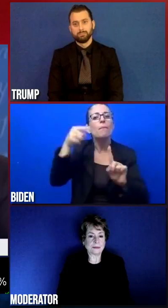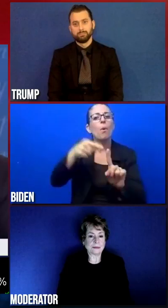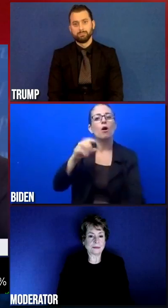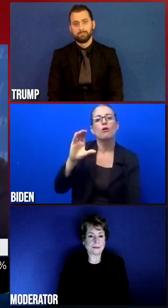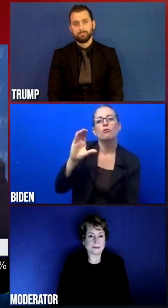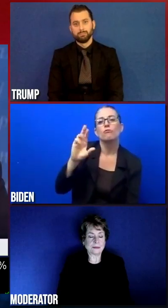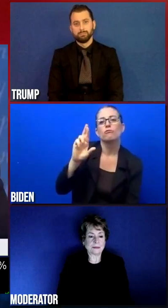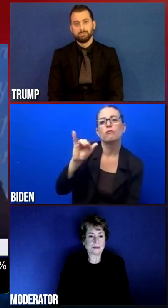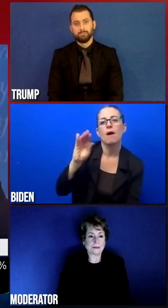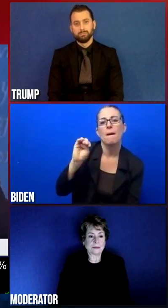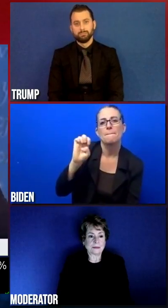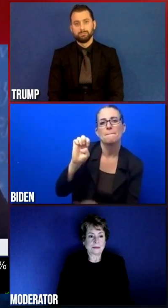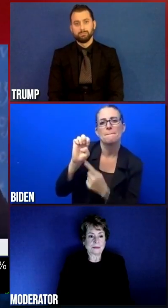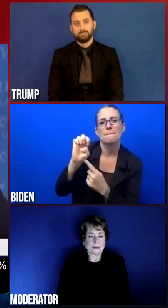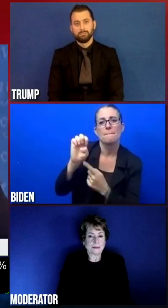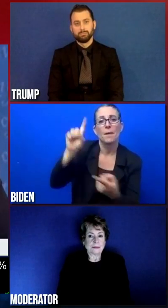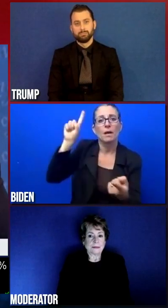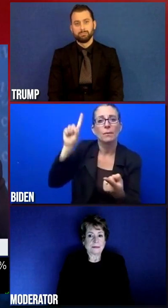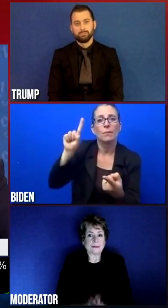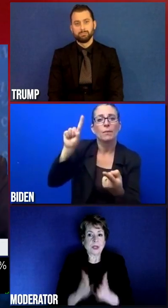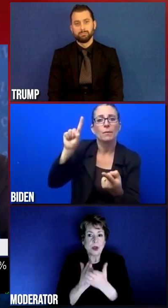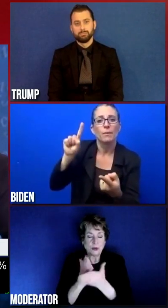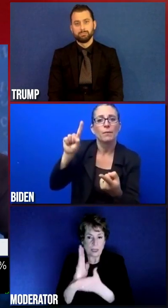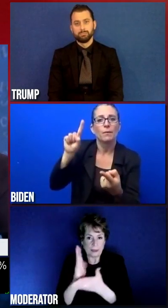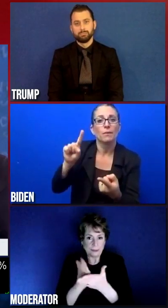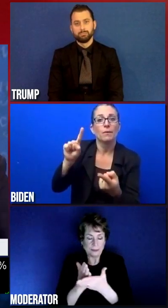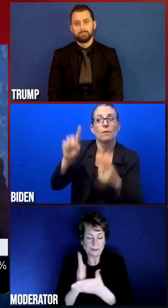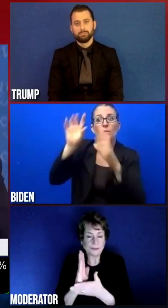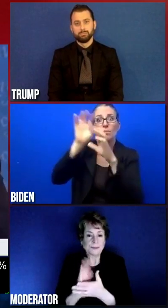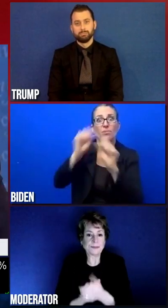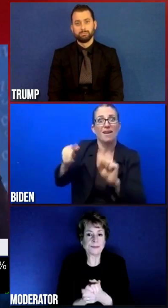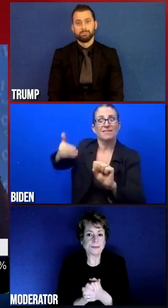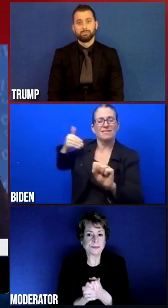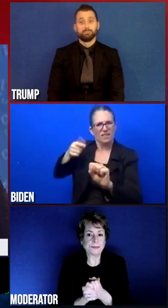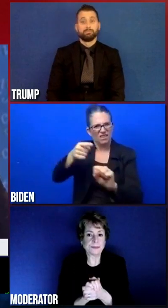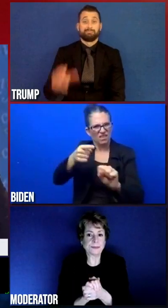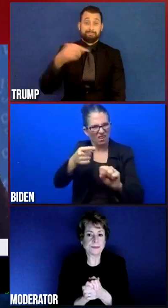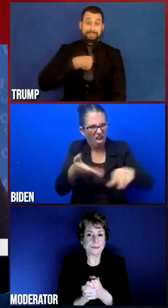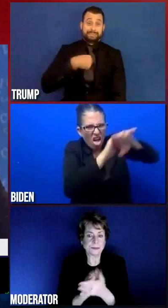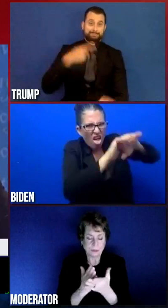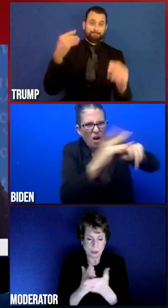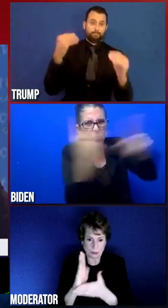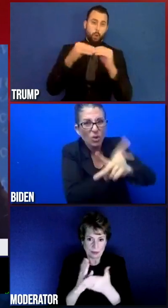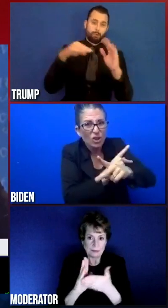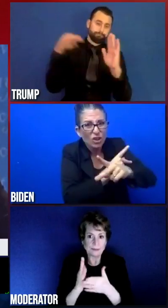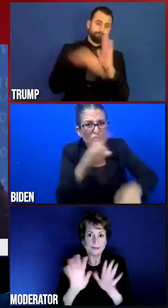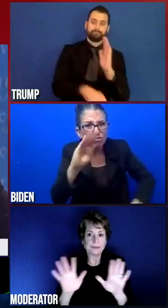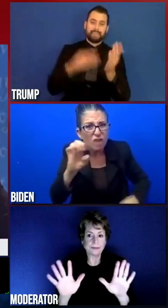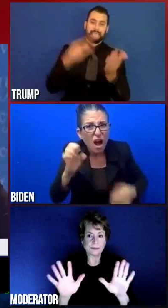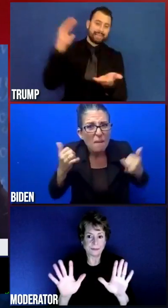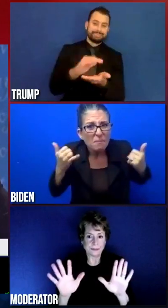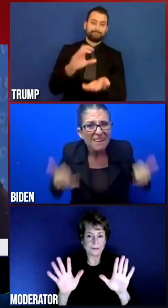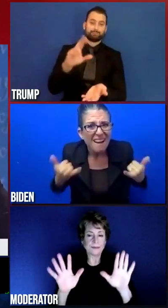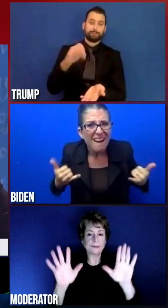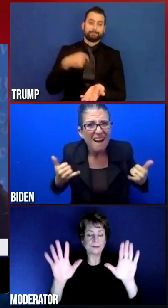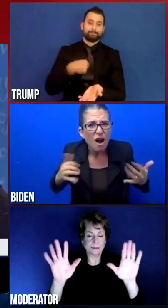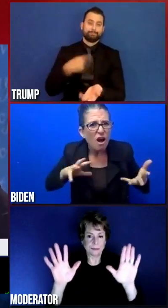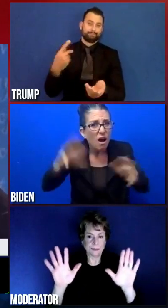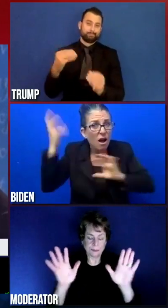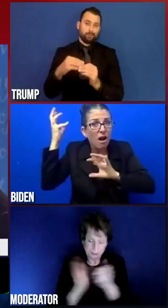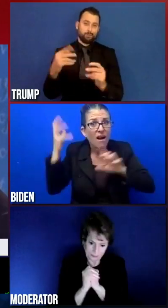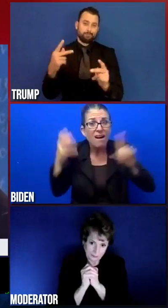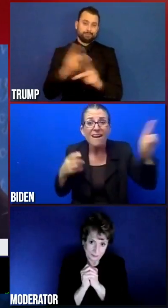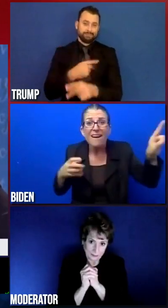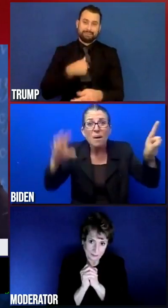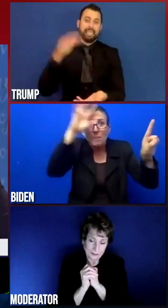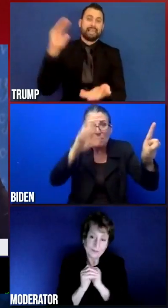up on his watch. Went down much more in ours. All right, we're now. Mr. President, you're going to. Mr. President, every record in the book.